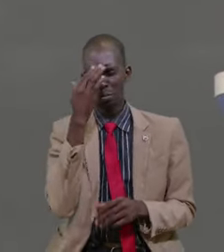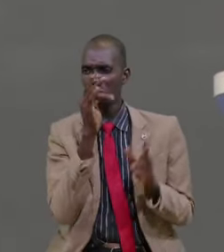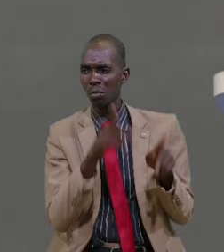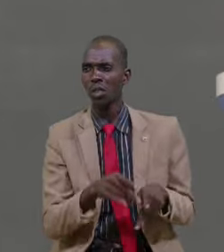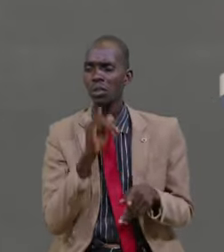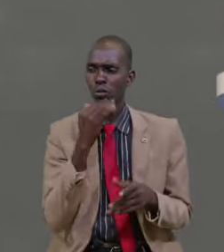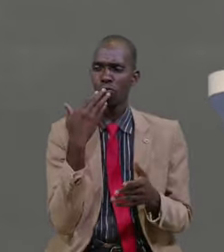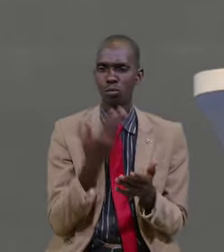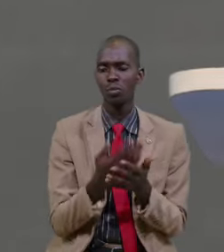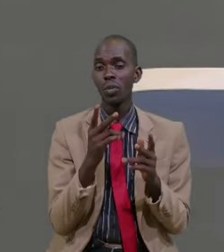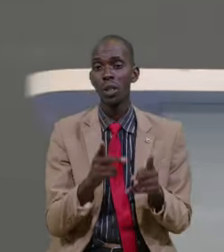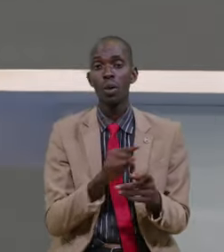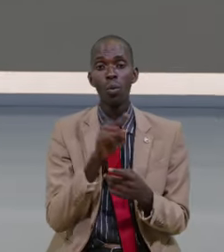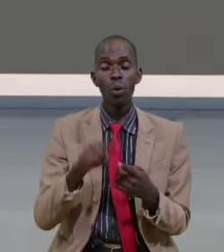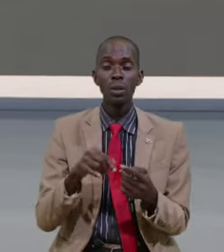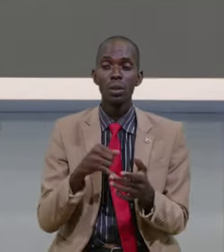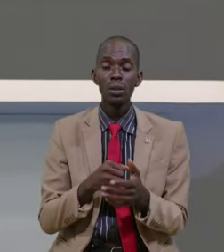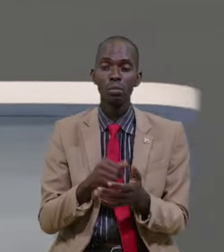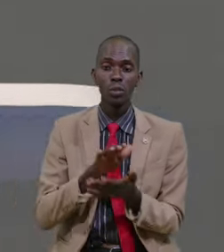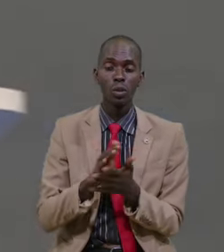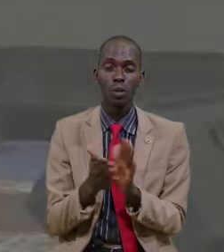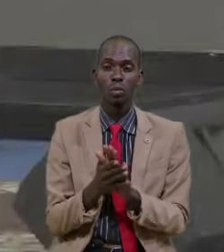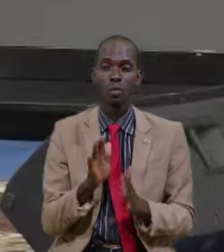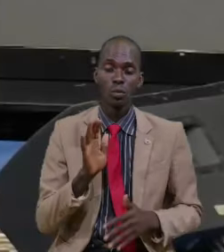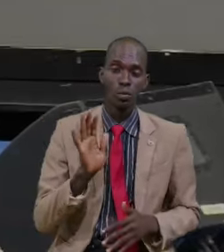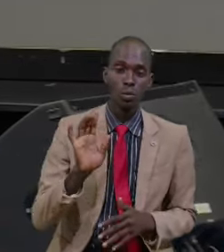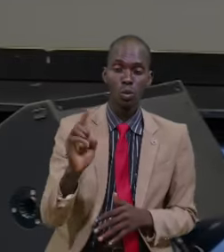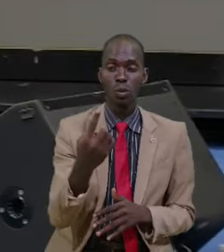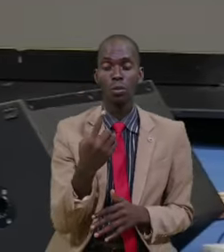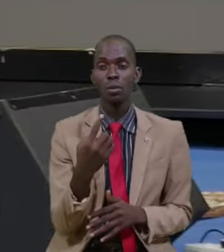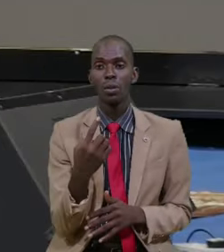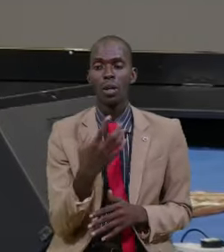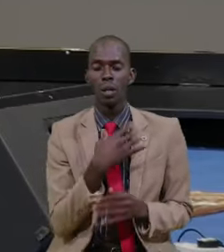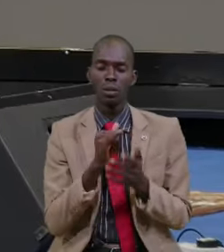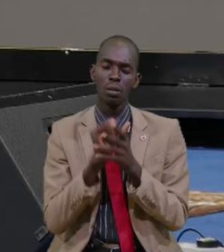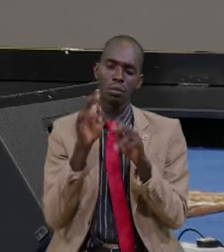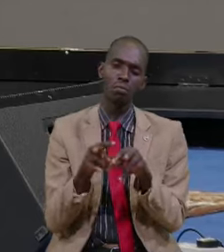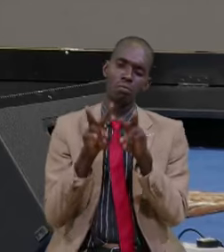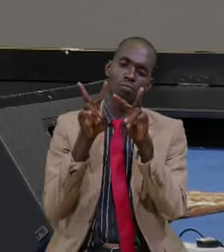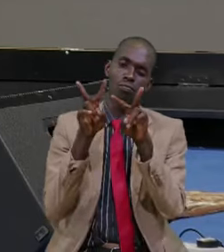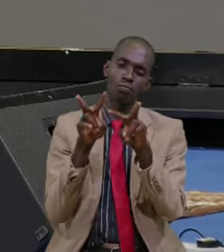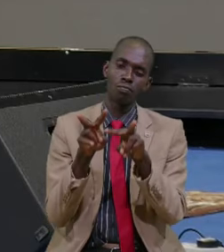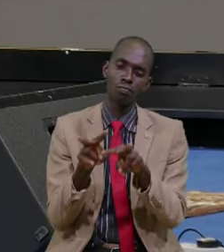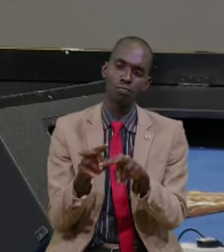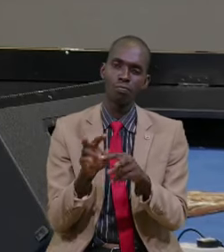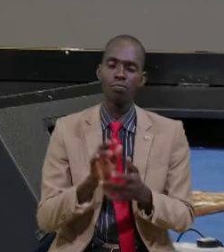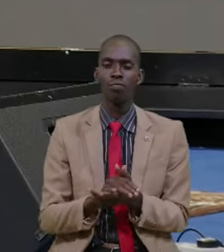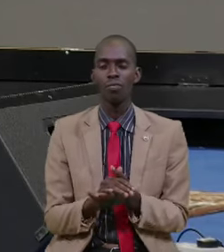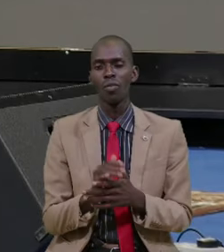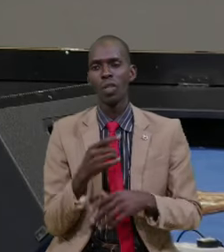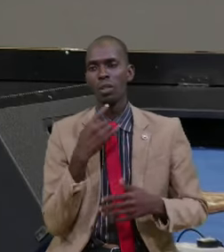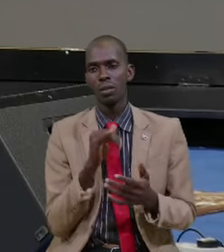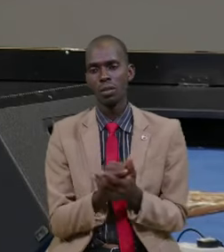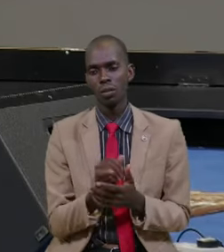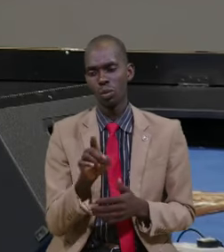him, and he looks at you, and he says, go on. I'm not going to